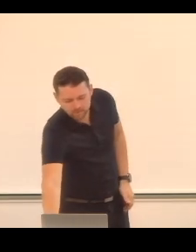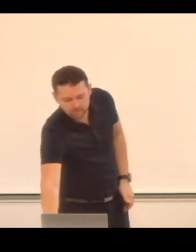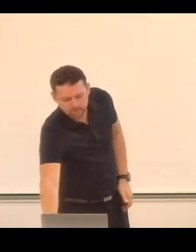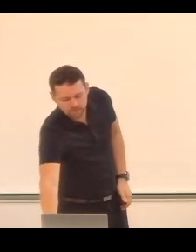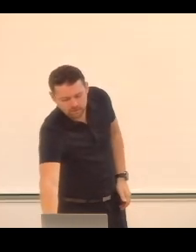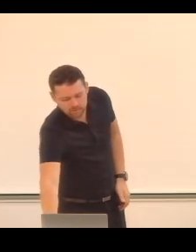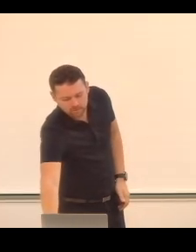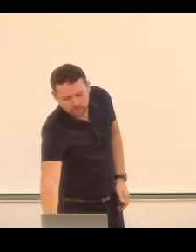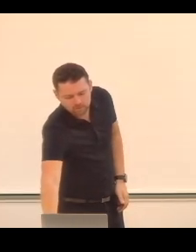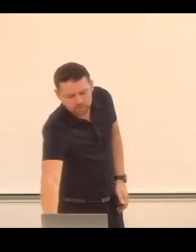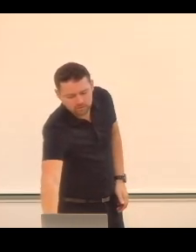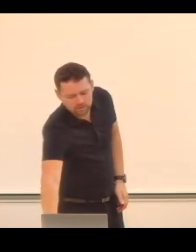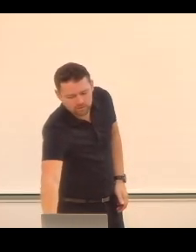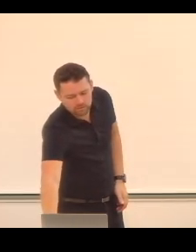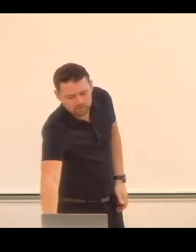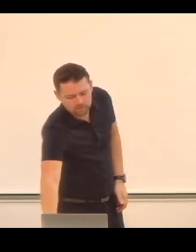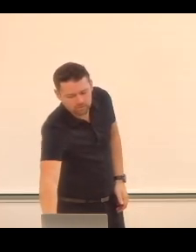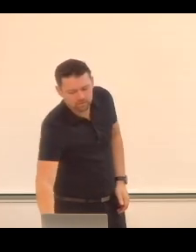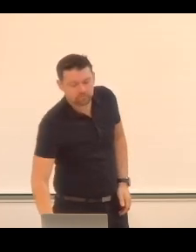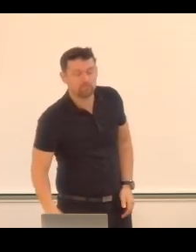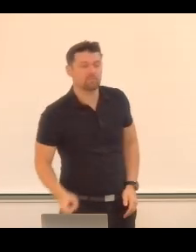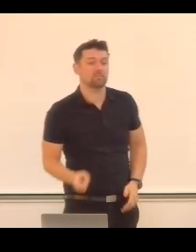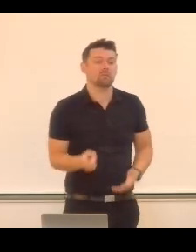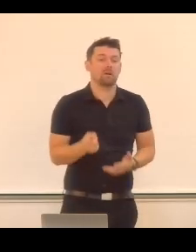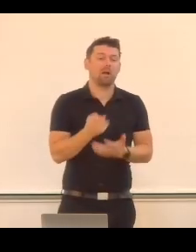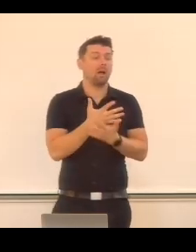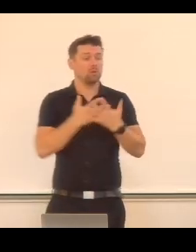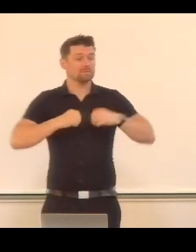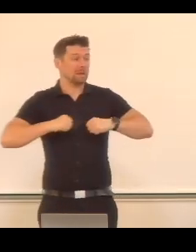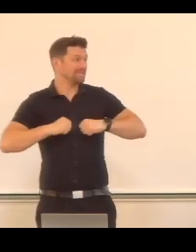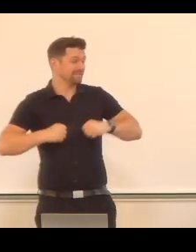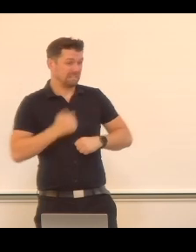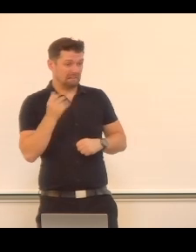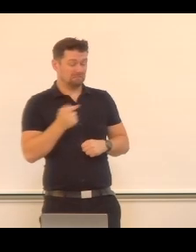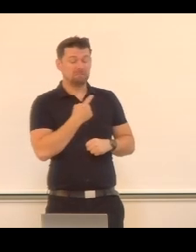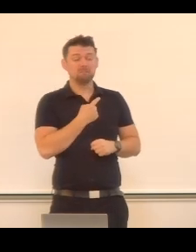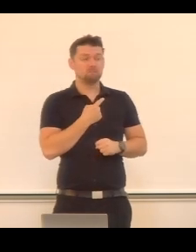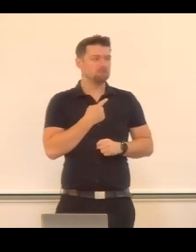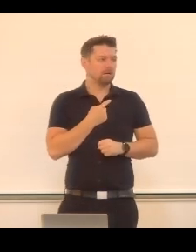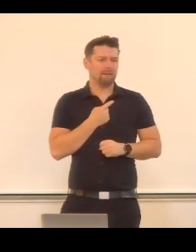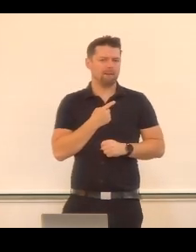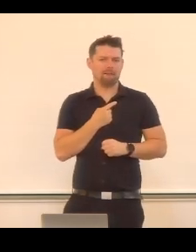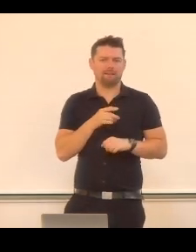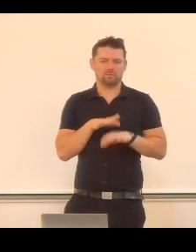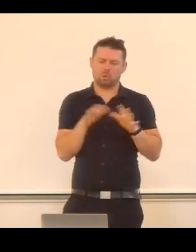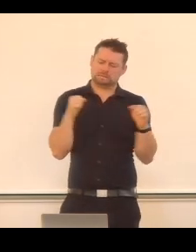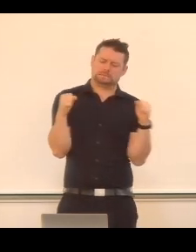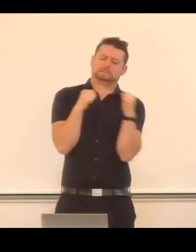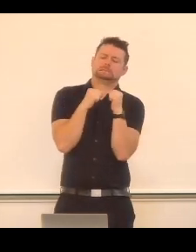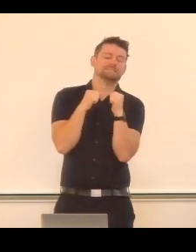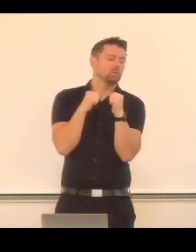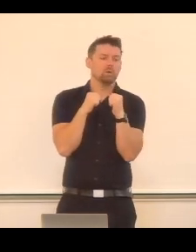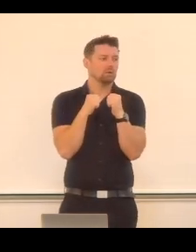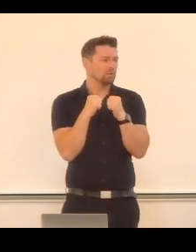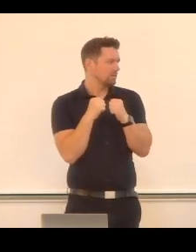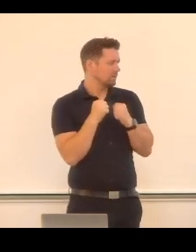working together. Lots of room down that level. That's one thing. You're not in a real tight space